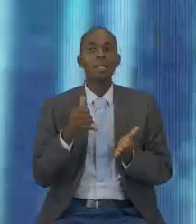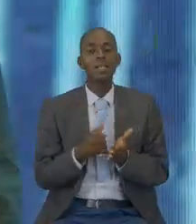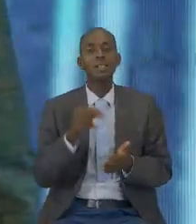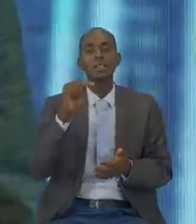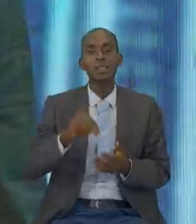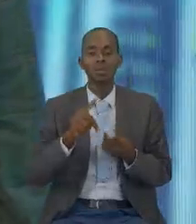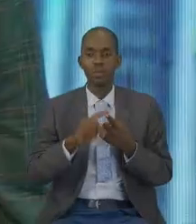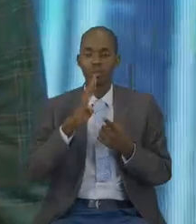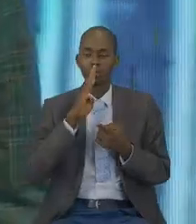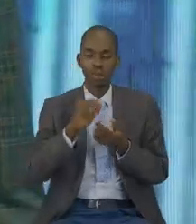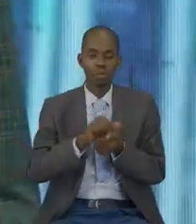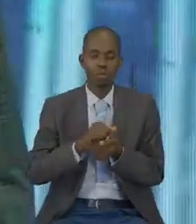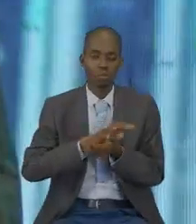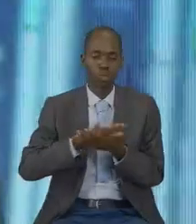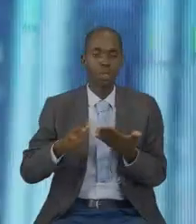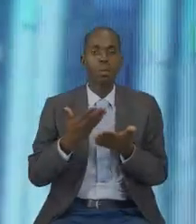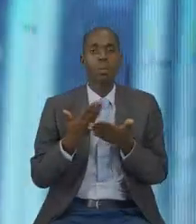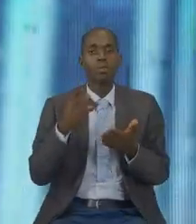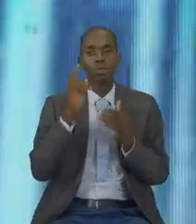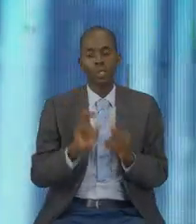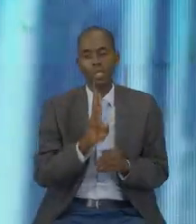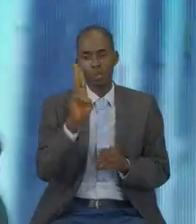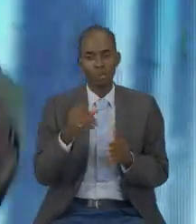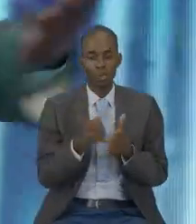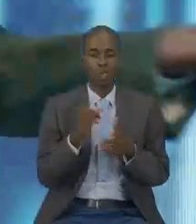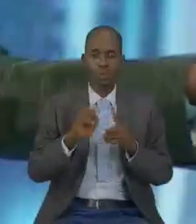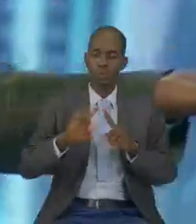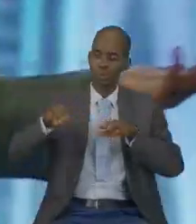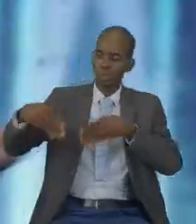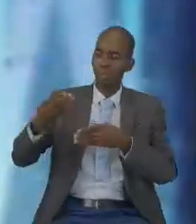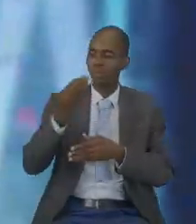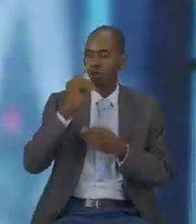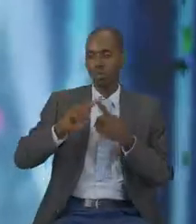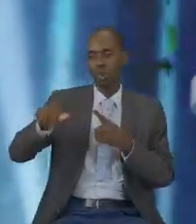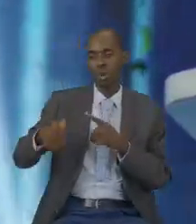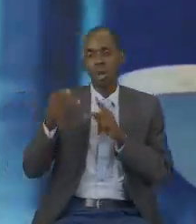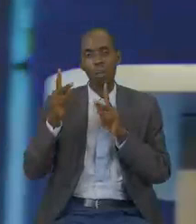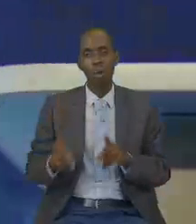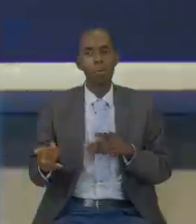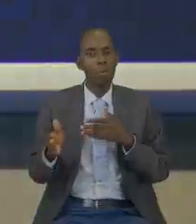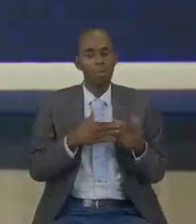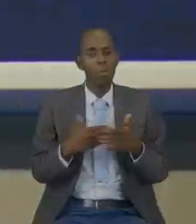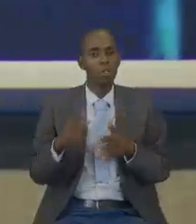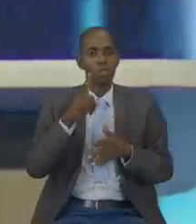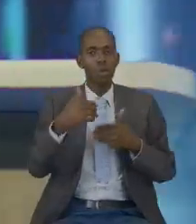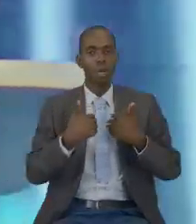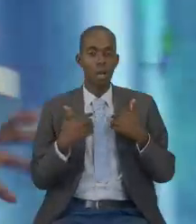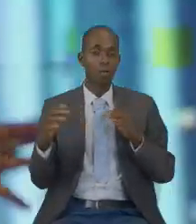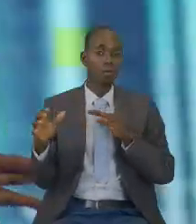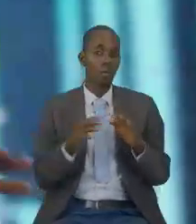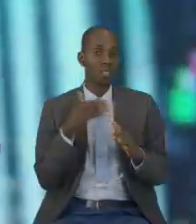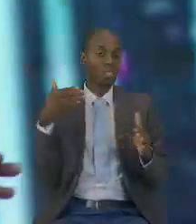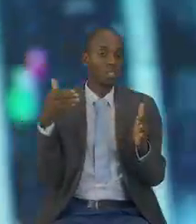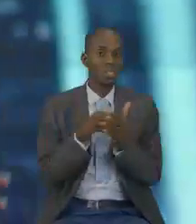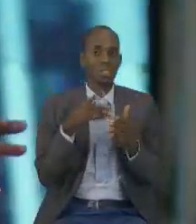washed before you can use it to serve another person. Whatever you have done against